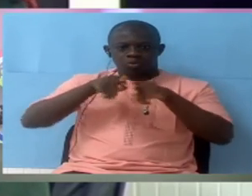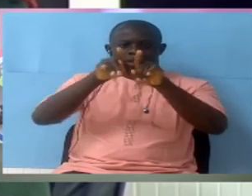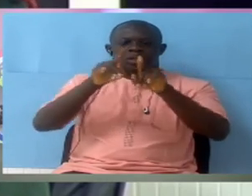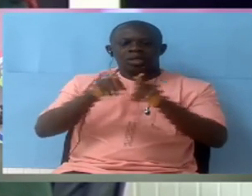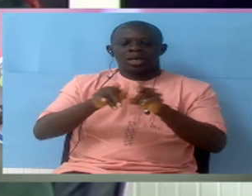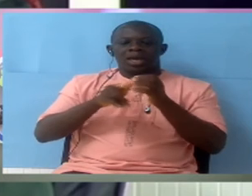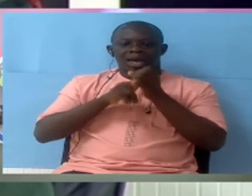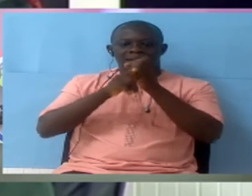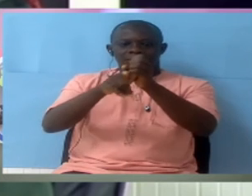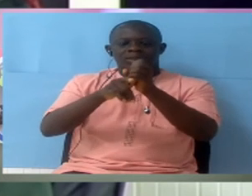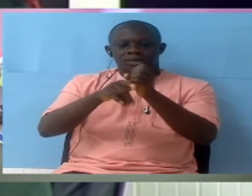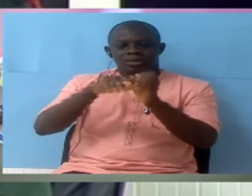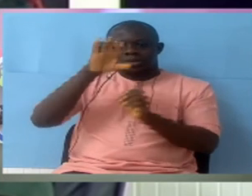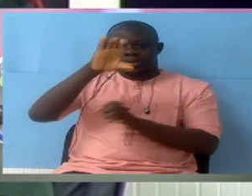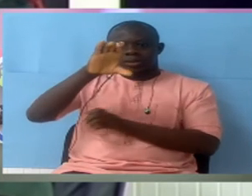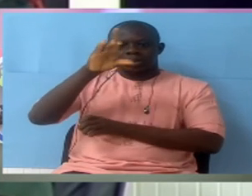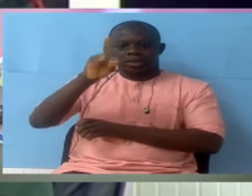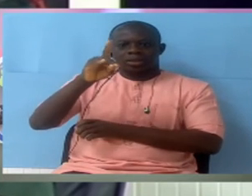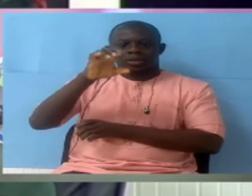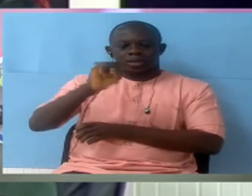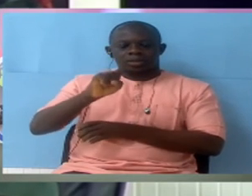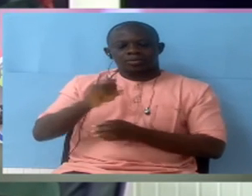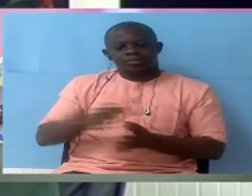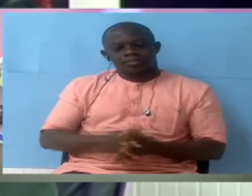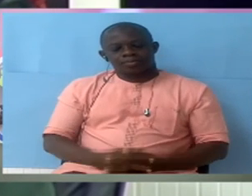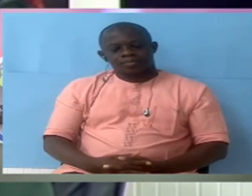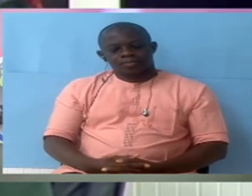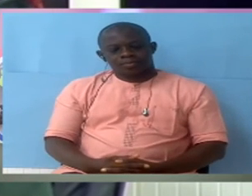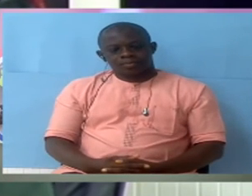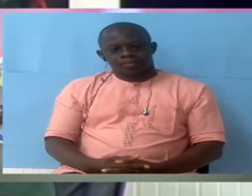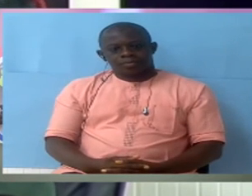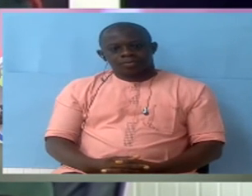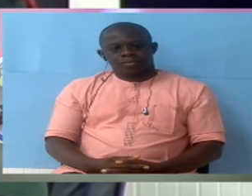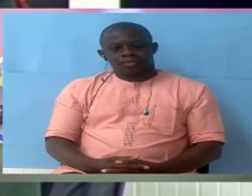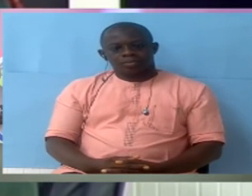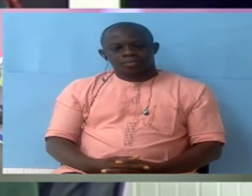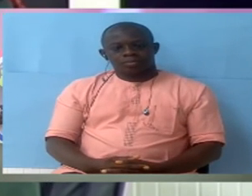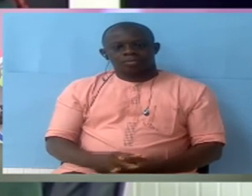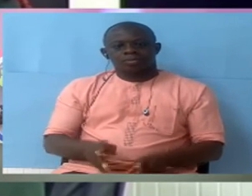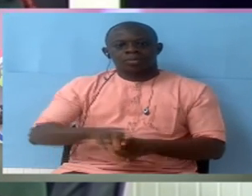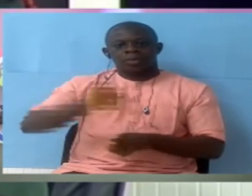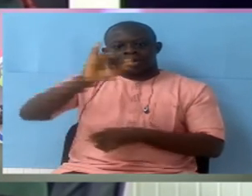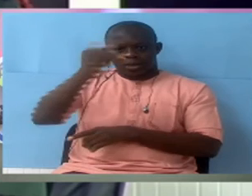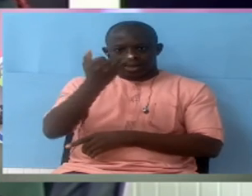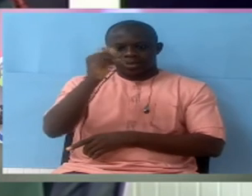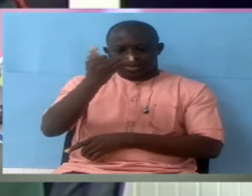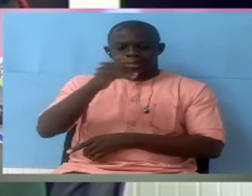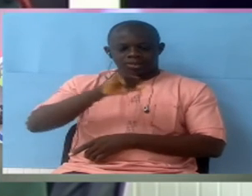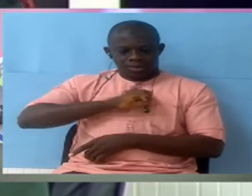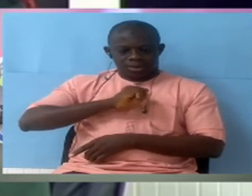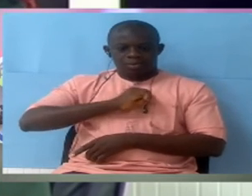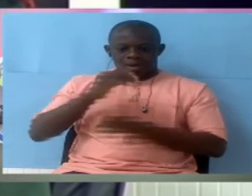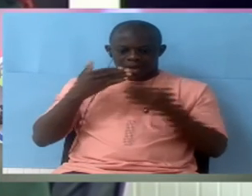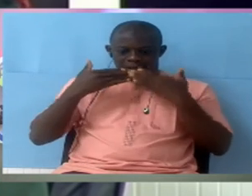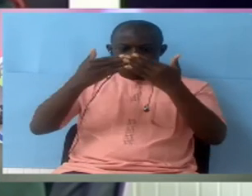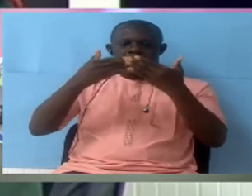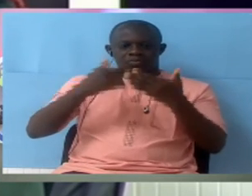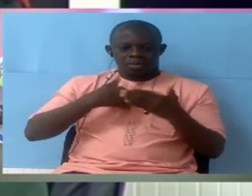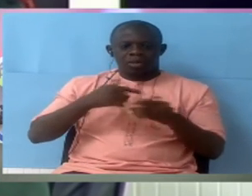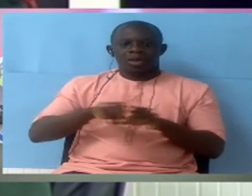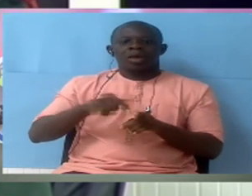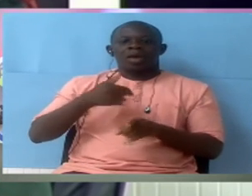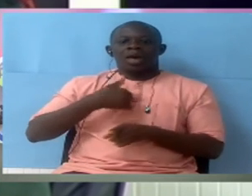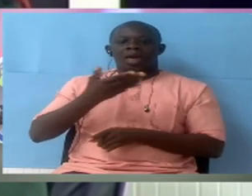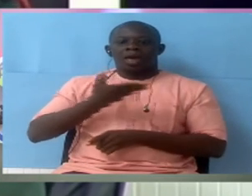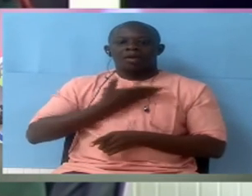def ak mom ci mbir copar bi ndax waxtan won nga ak mom ci mbir lenen? Yes, he informed me that I have been selected